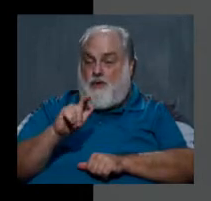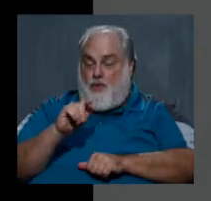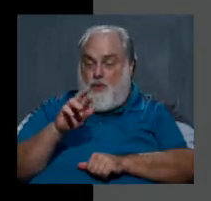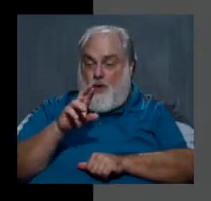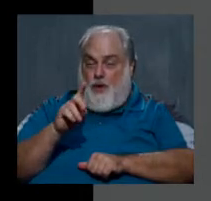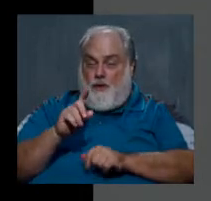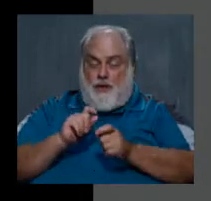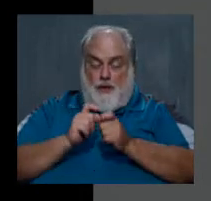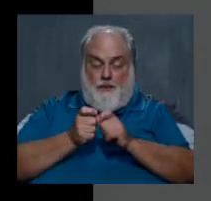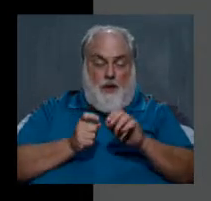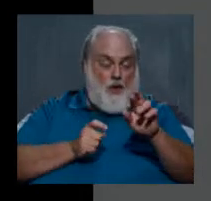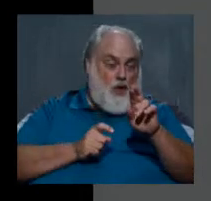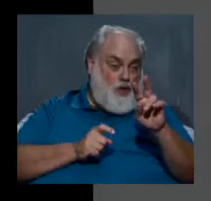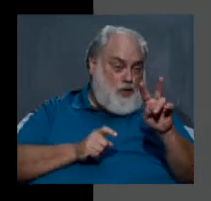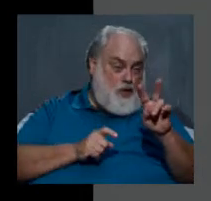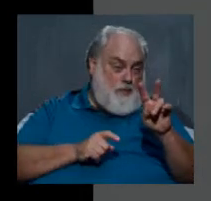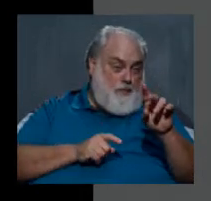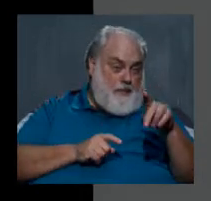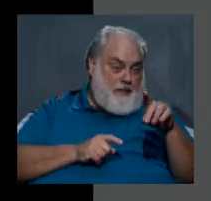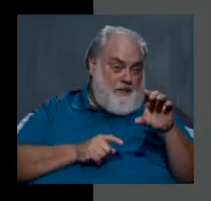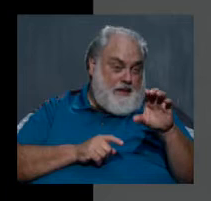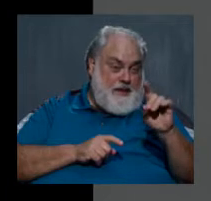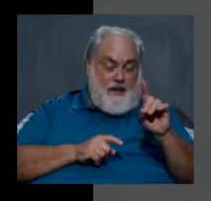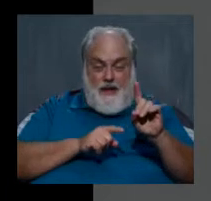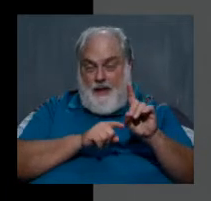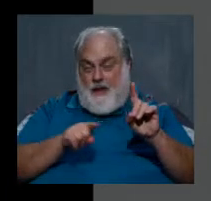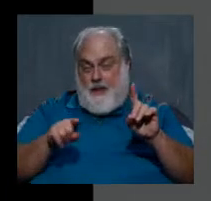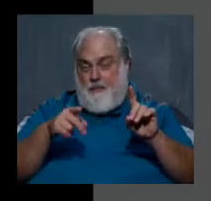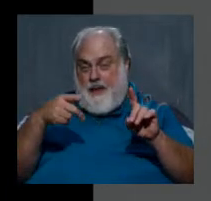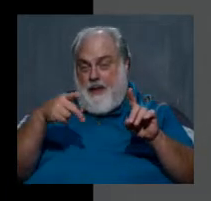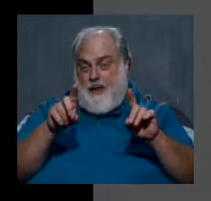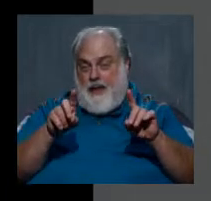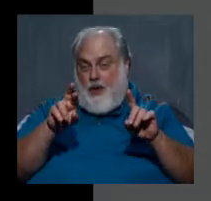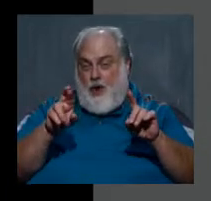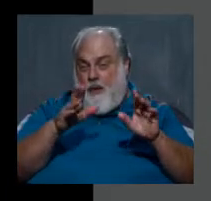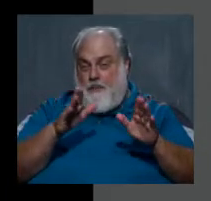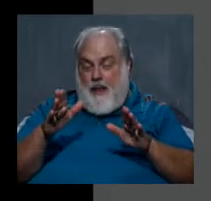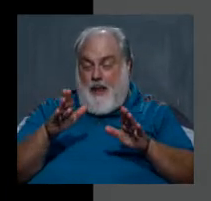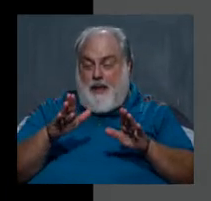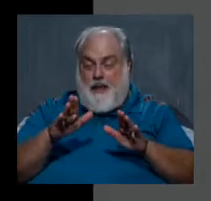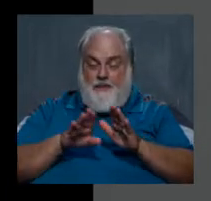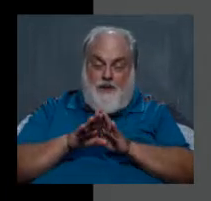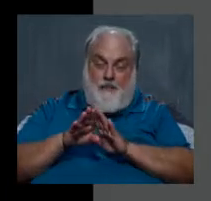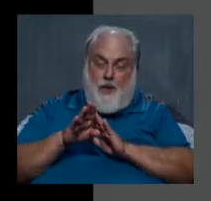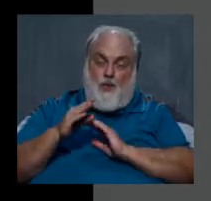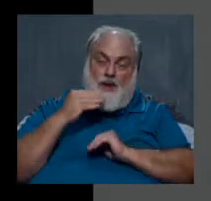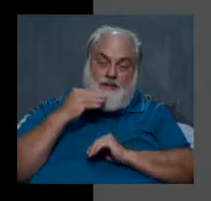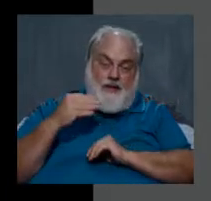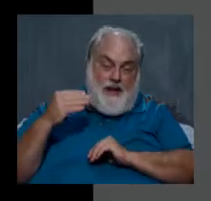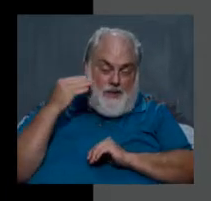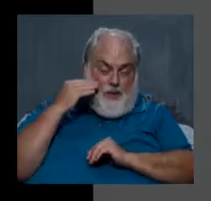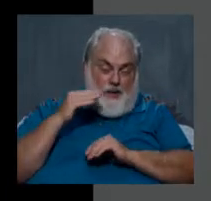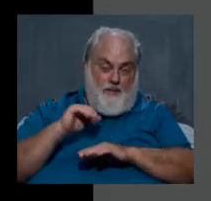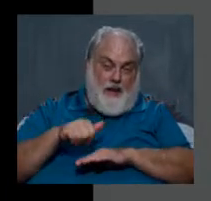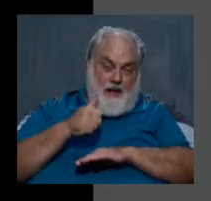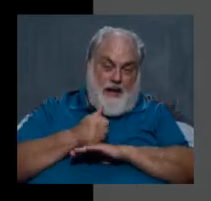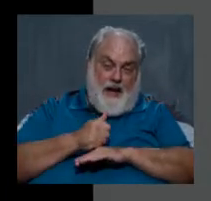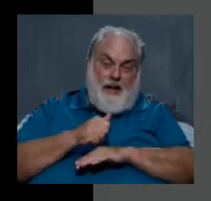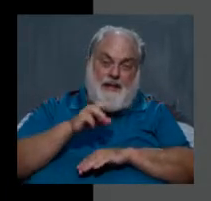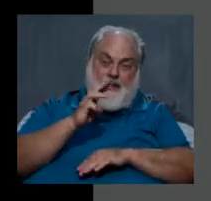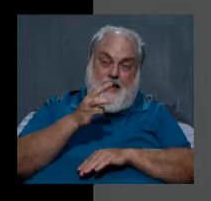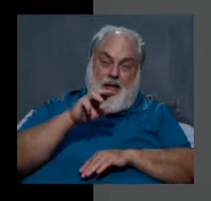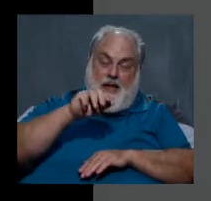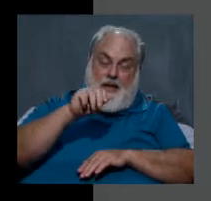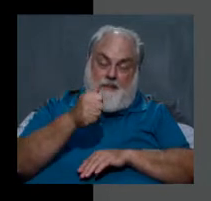from R2 Single Family and PCD Plan Commercial Development to PDR, Plan Development Residential, to allow the development of a